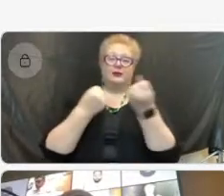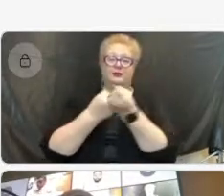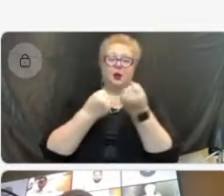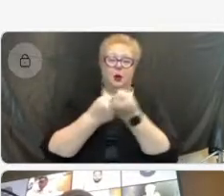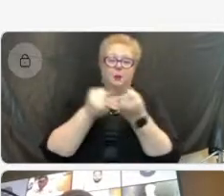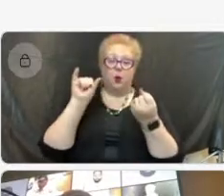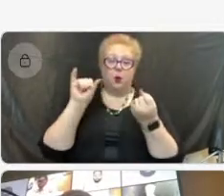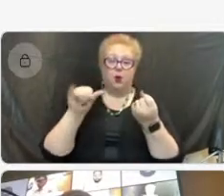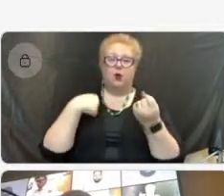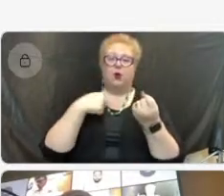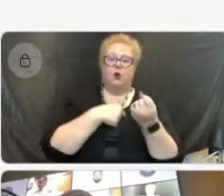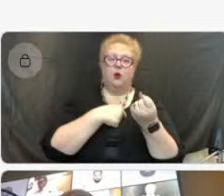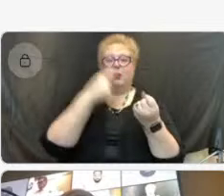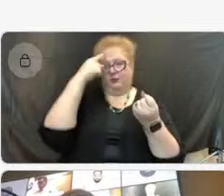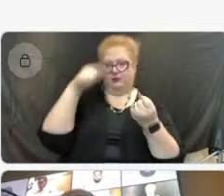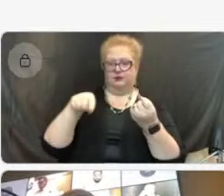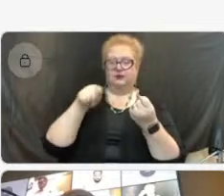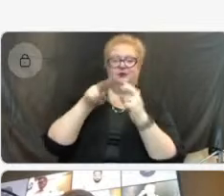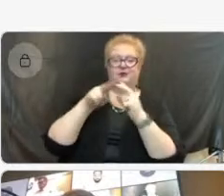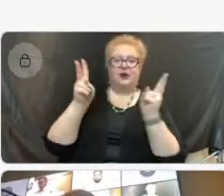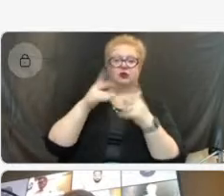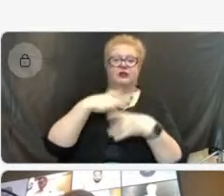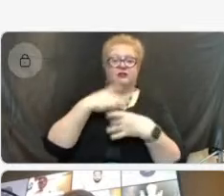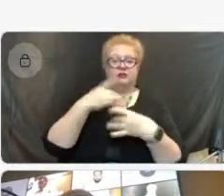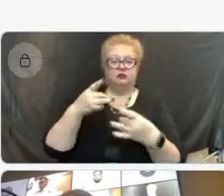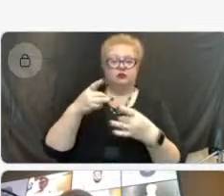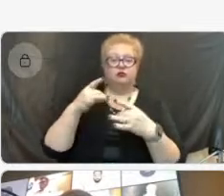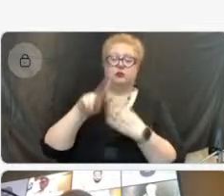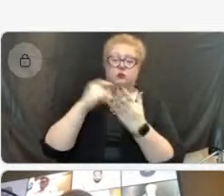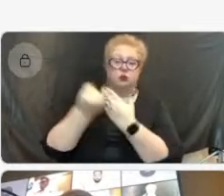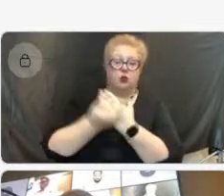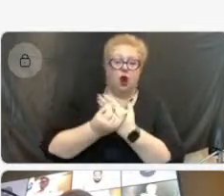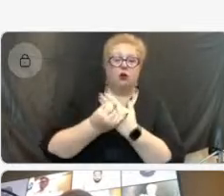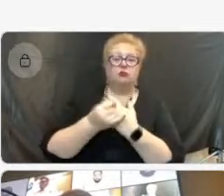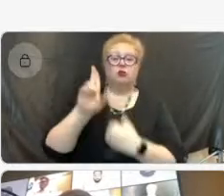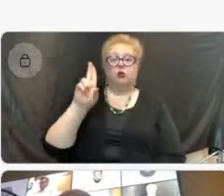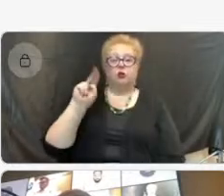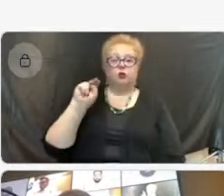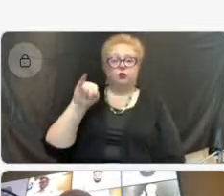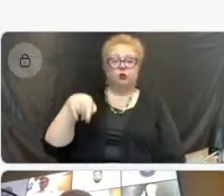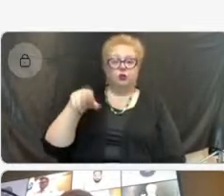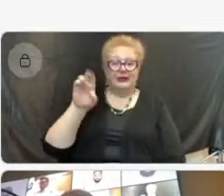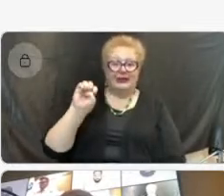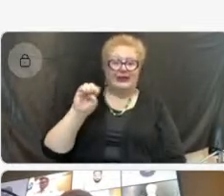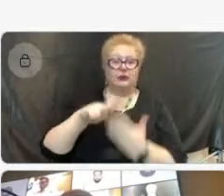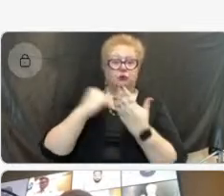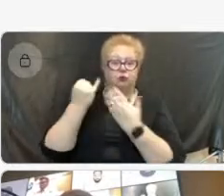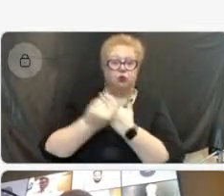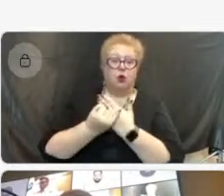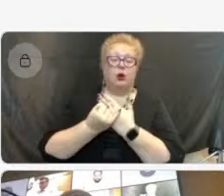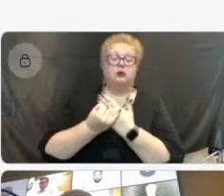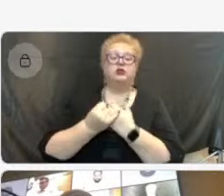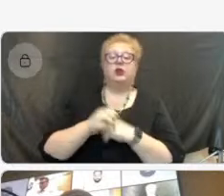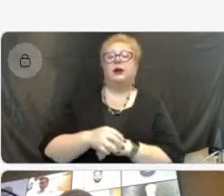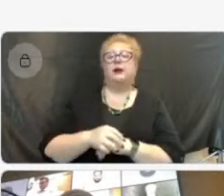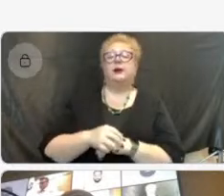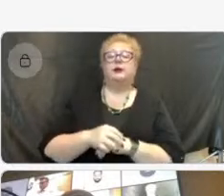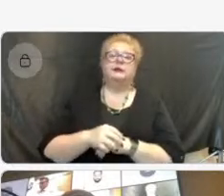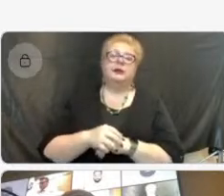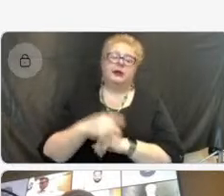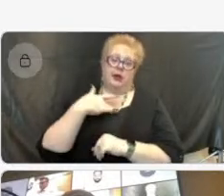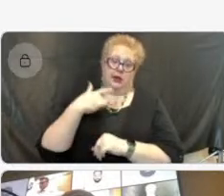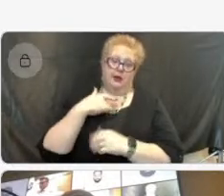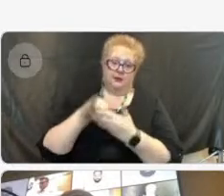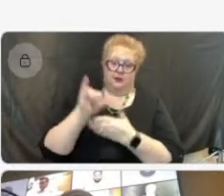it's a very interesting project. I think it's a unique project. I think that